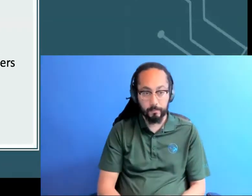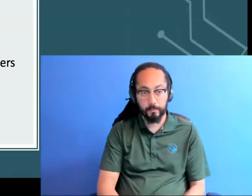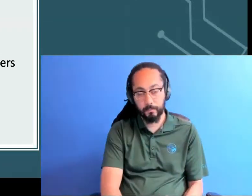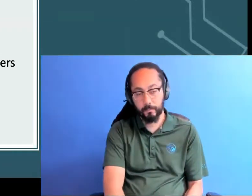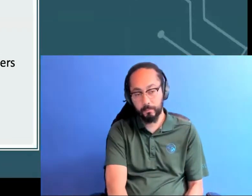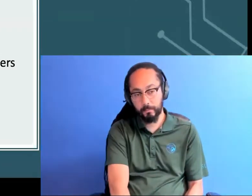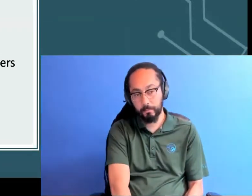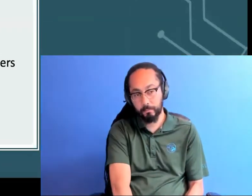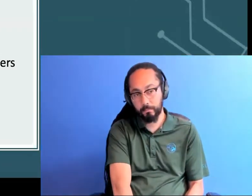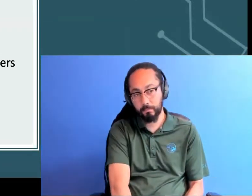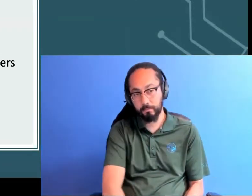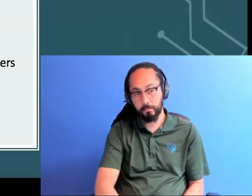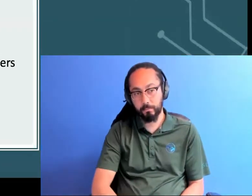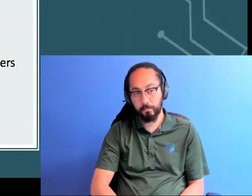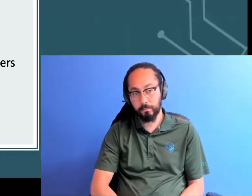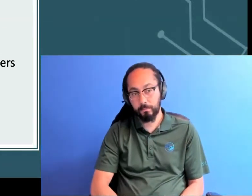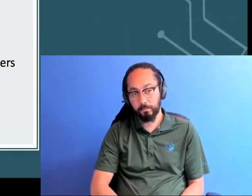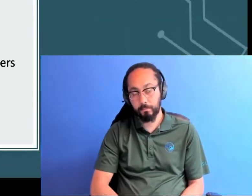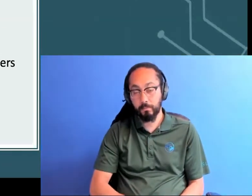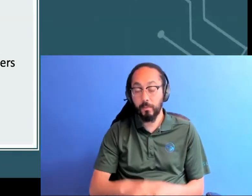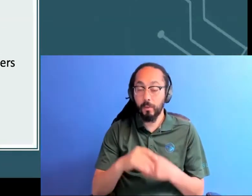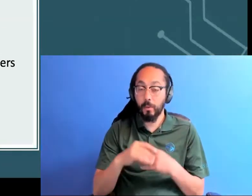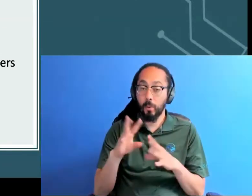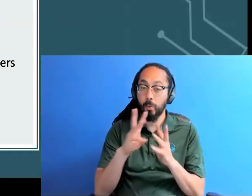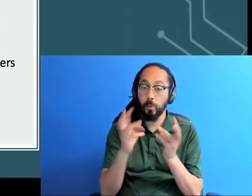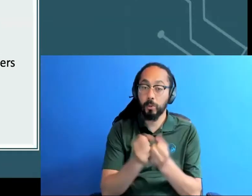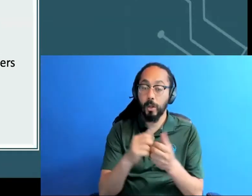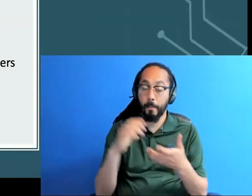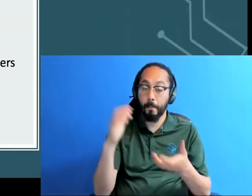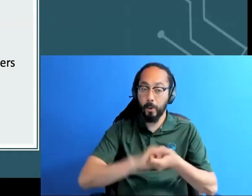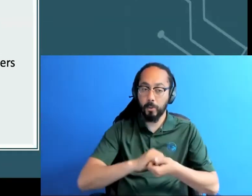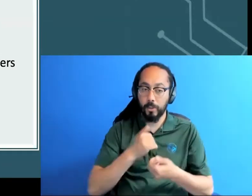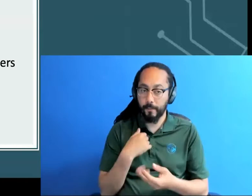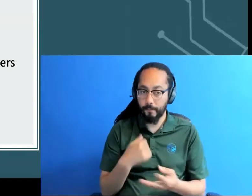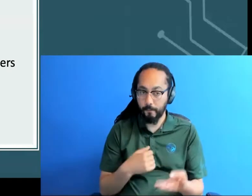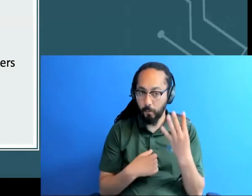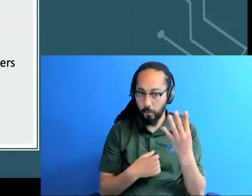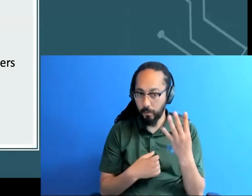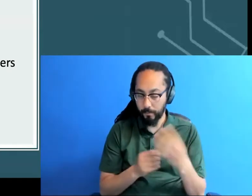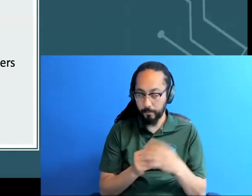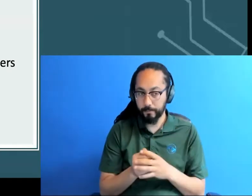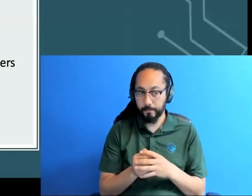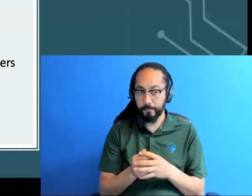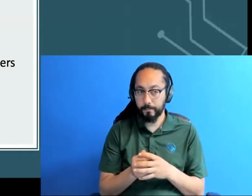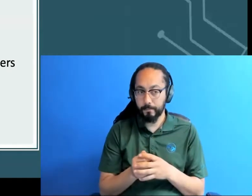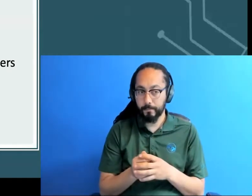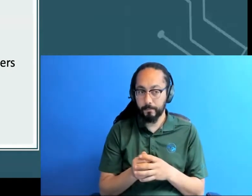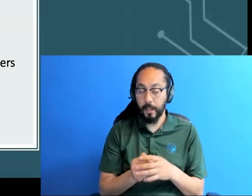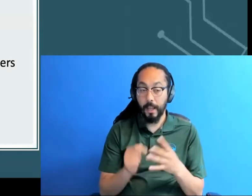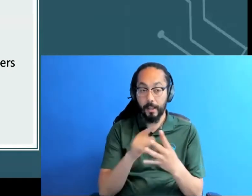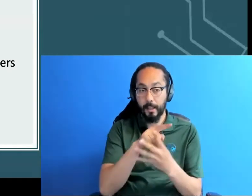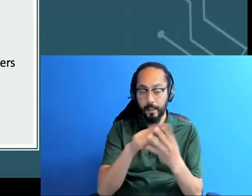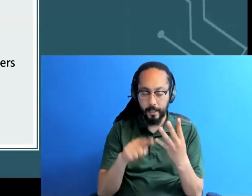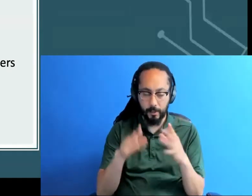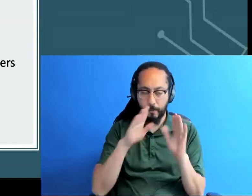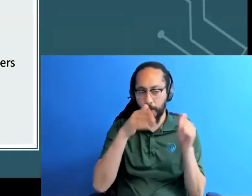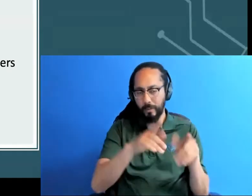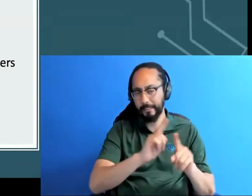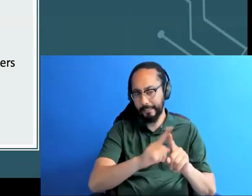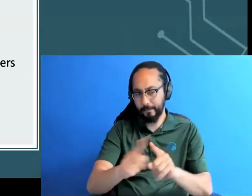4 different workshop partners, and they each looked at different aspects.